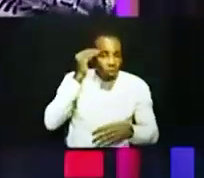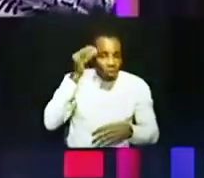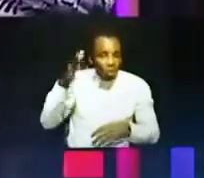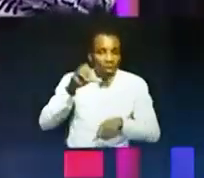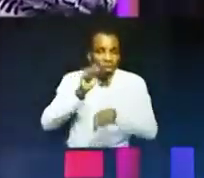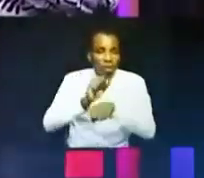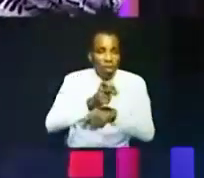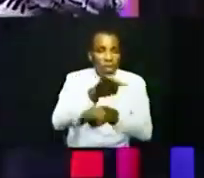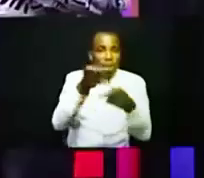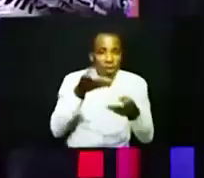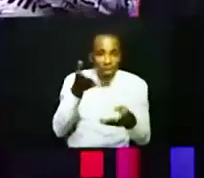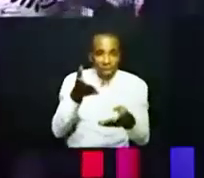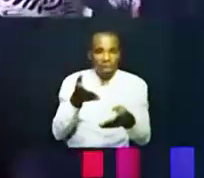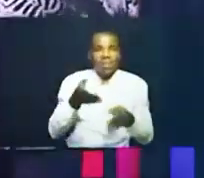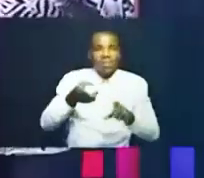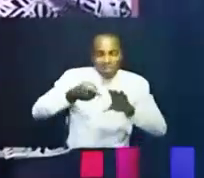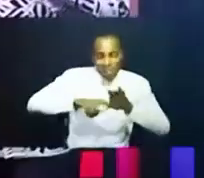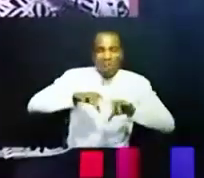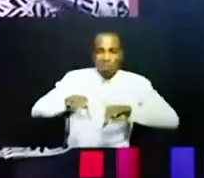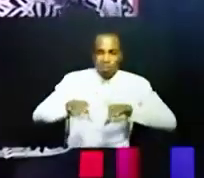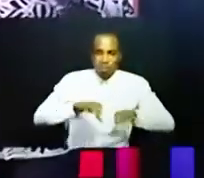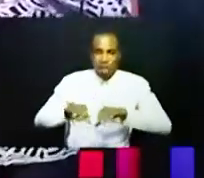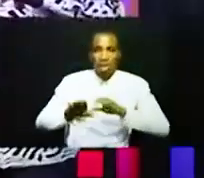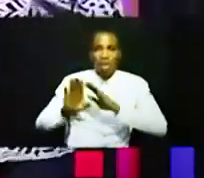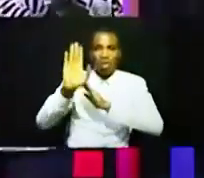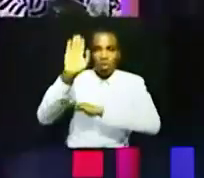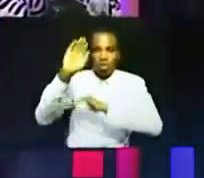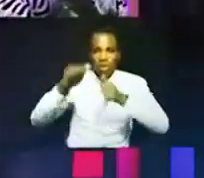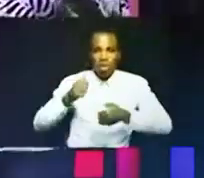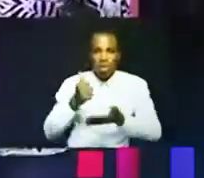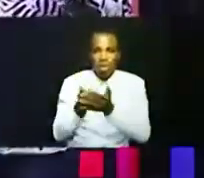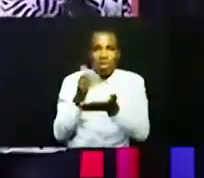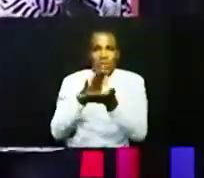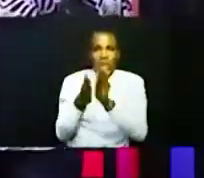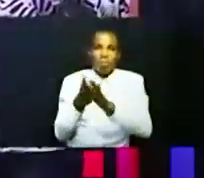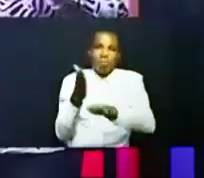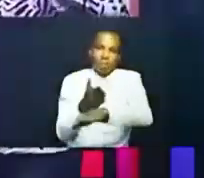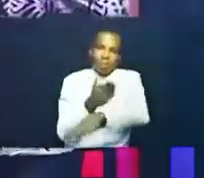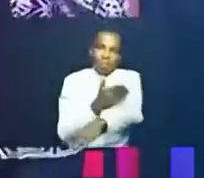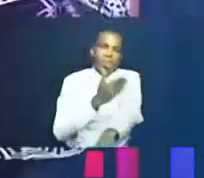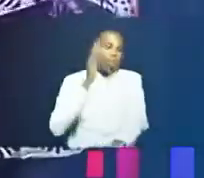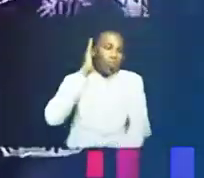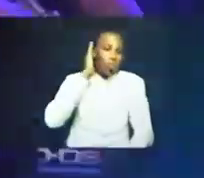God will bring the increase.